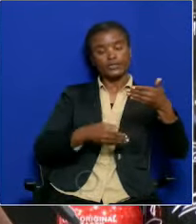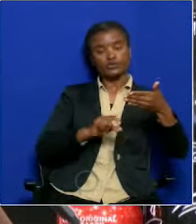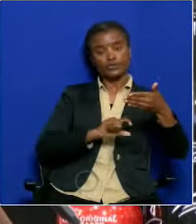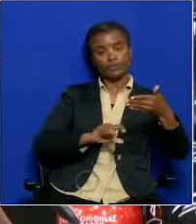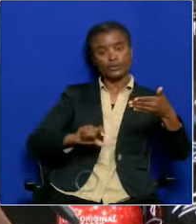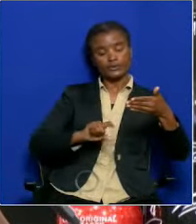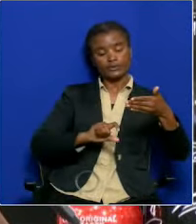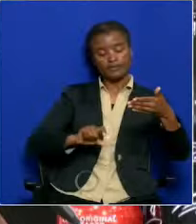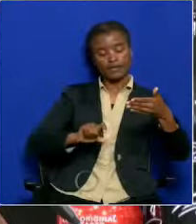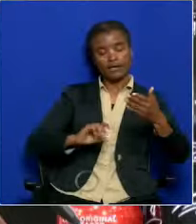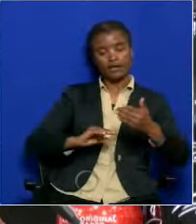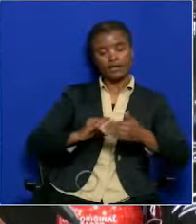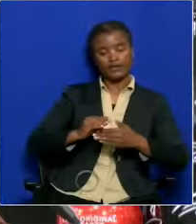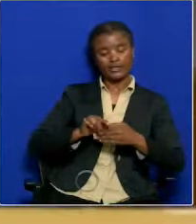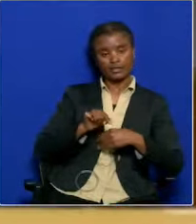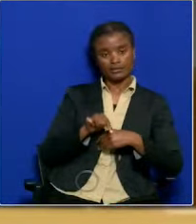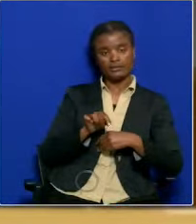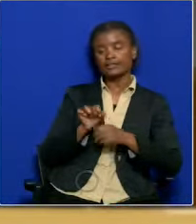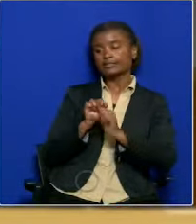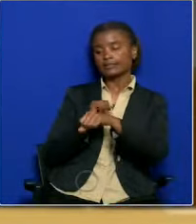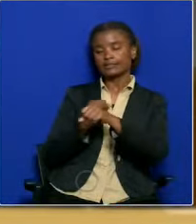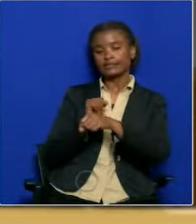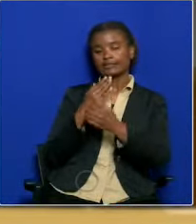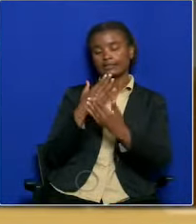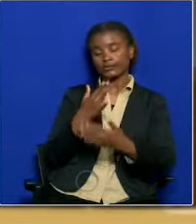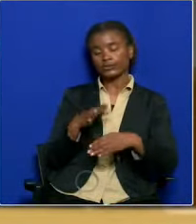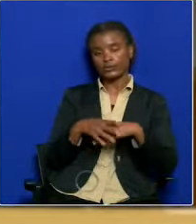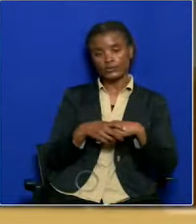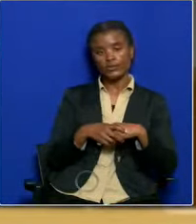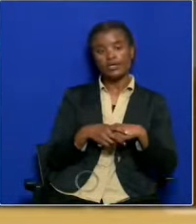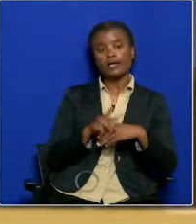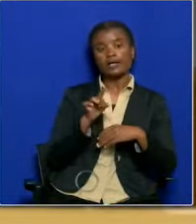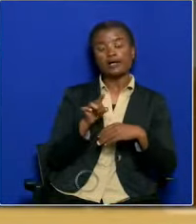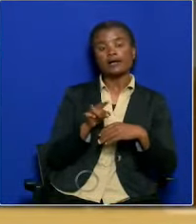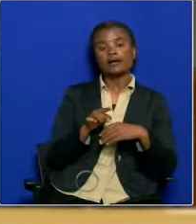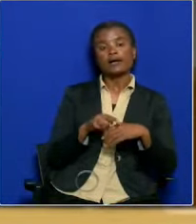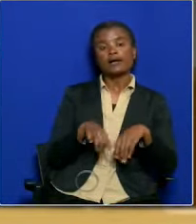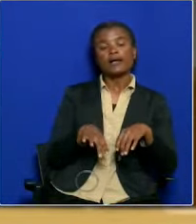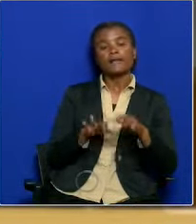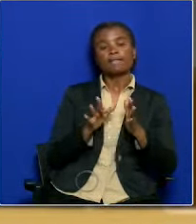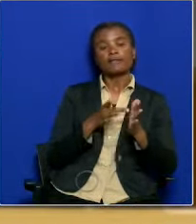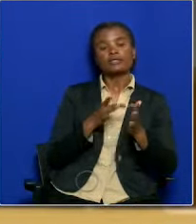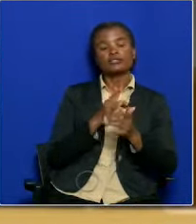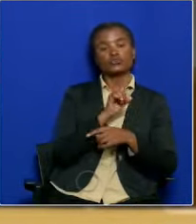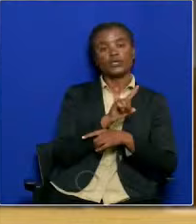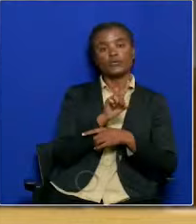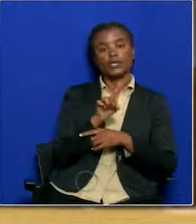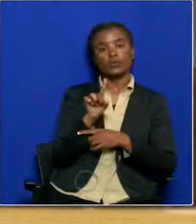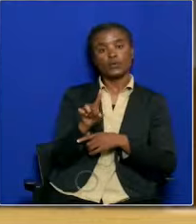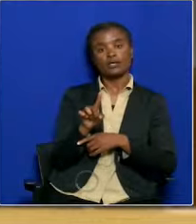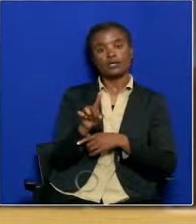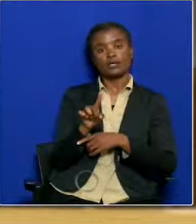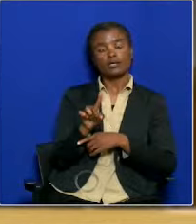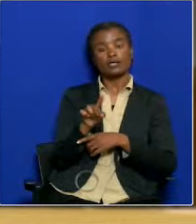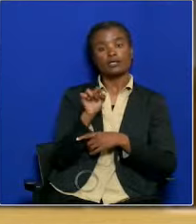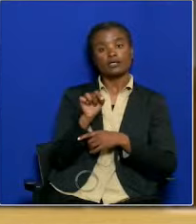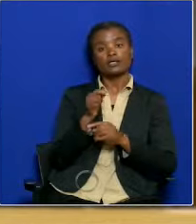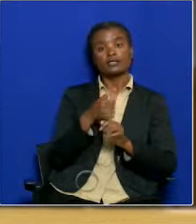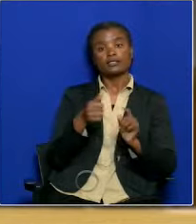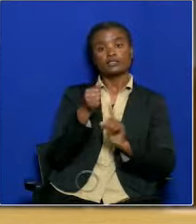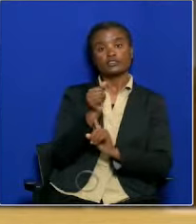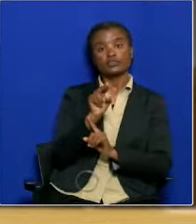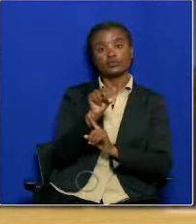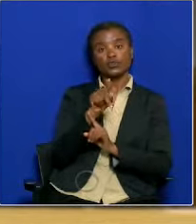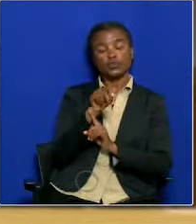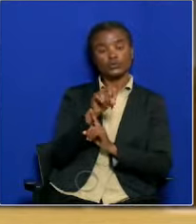icon. Oh, yes, thank you. So at page 111, Sergeant Nkosi sends you